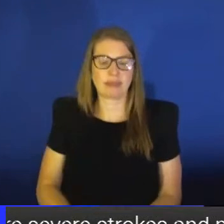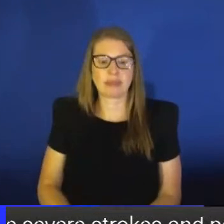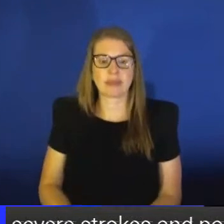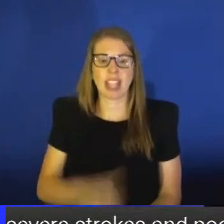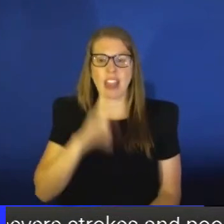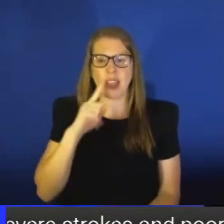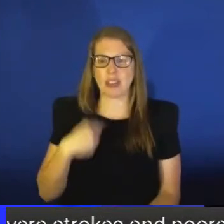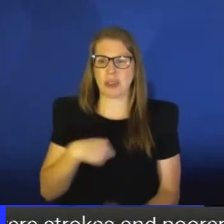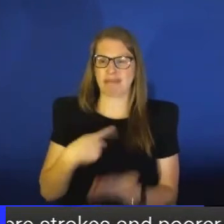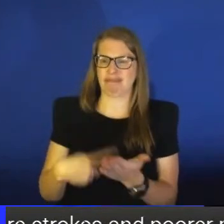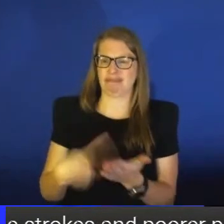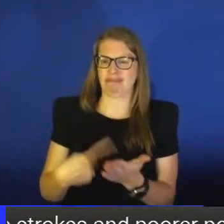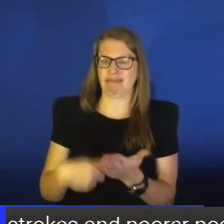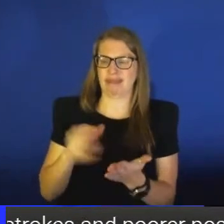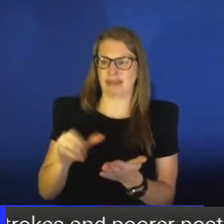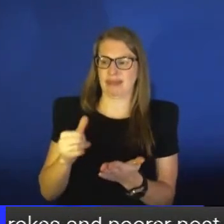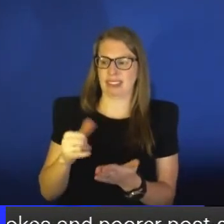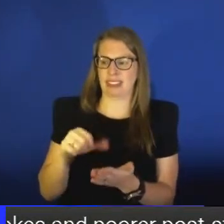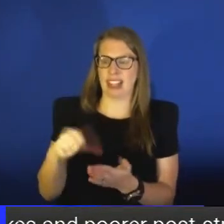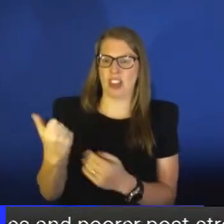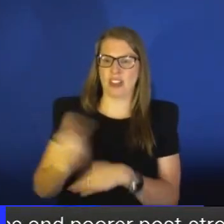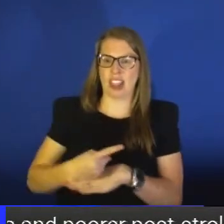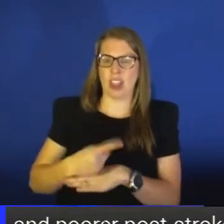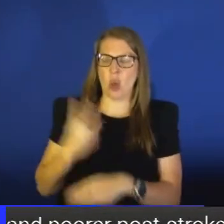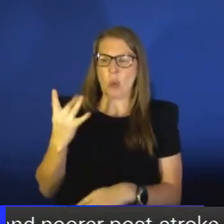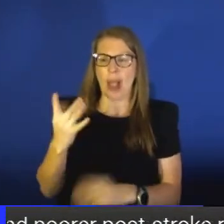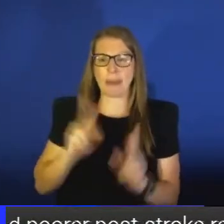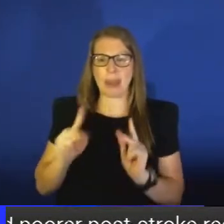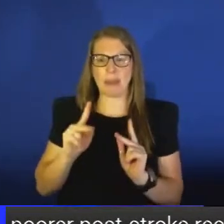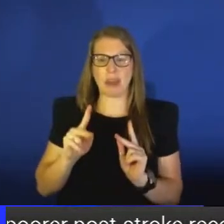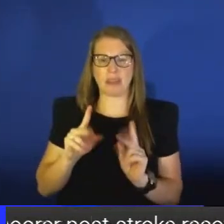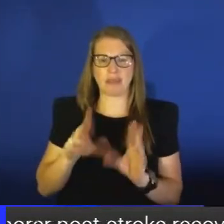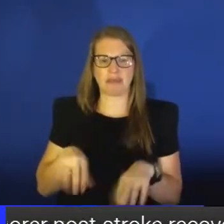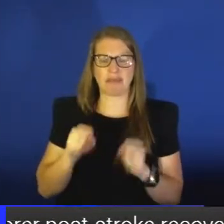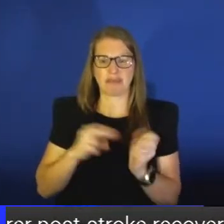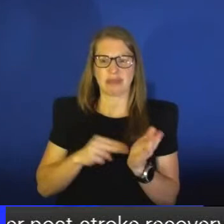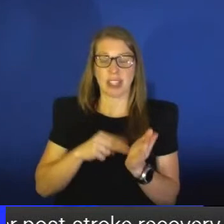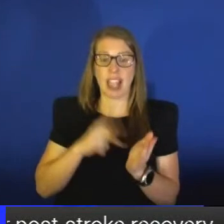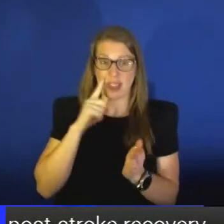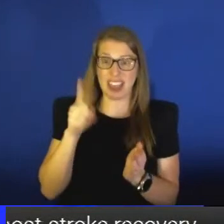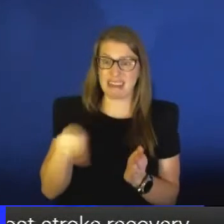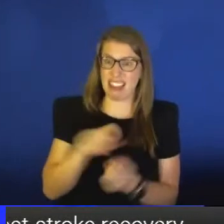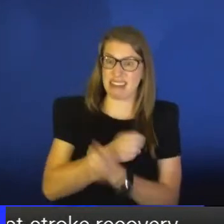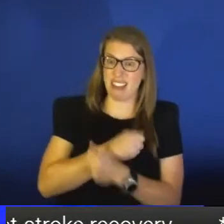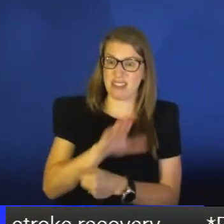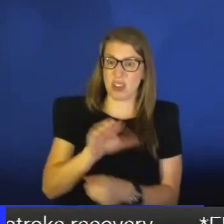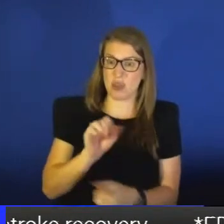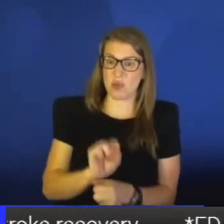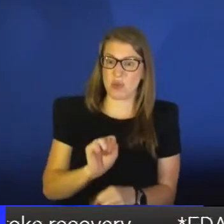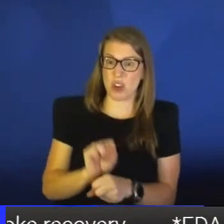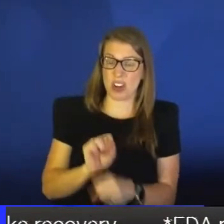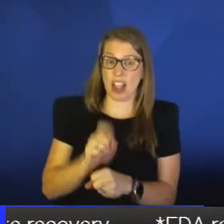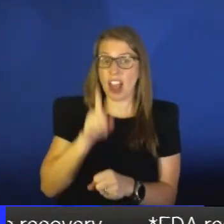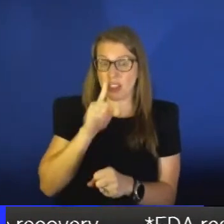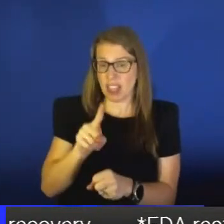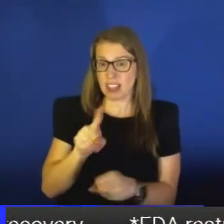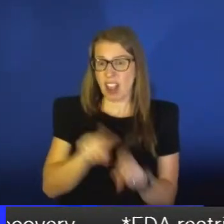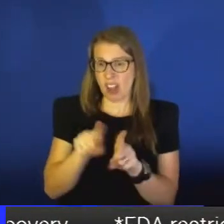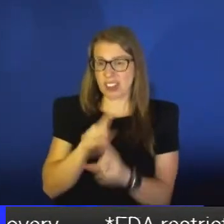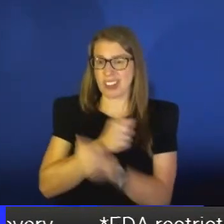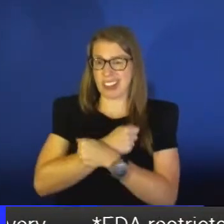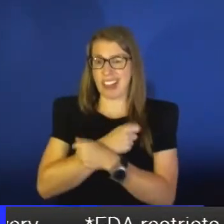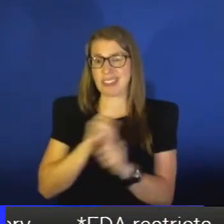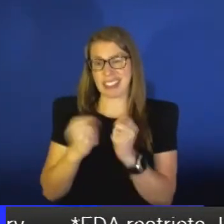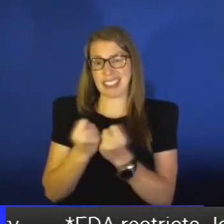said, like, why do you think people do this? And I said, I think they love the work they do. I also think they love the team they work with, and that's